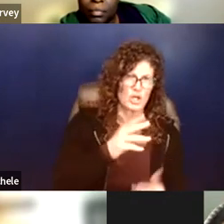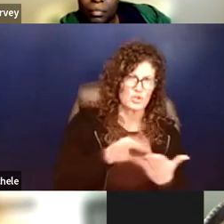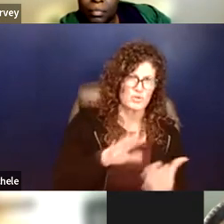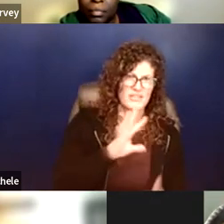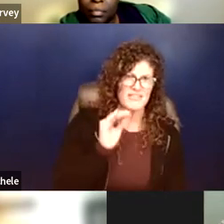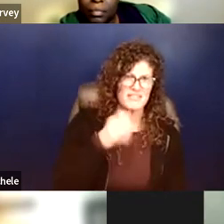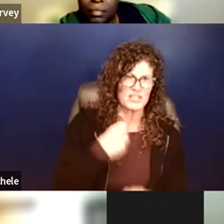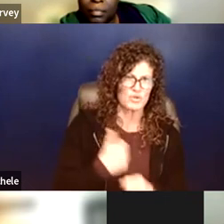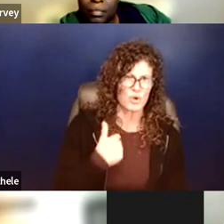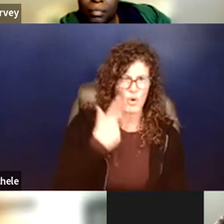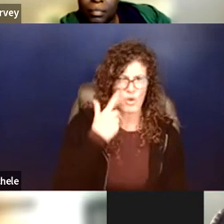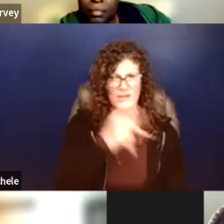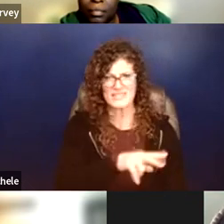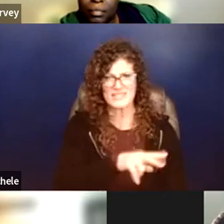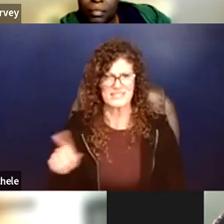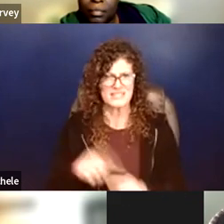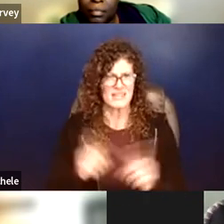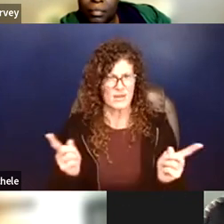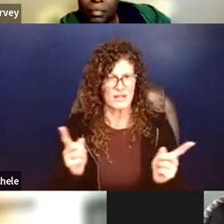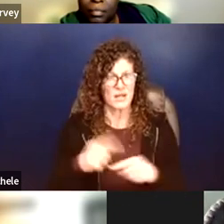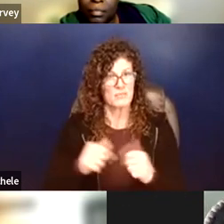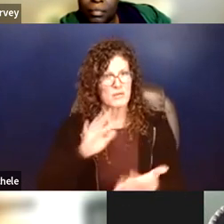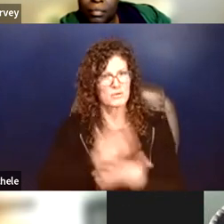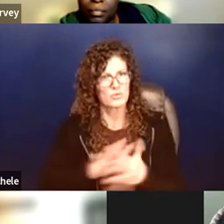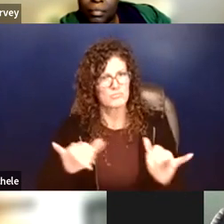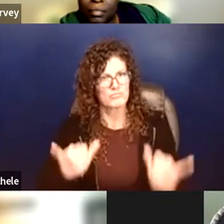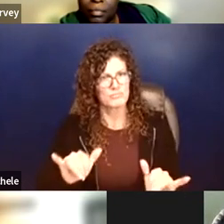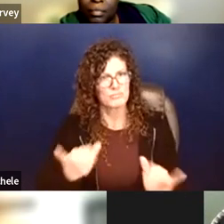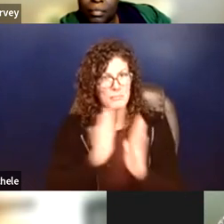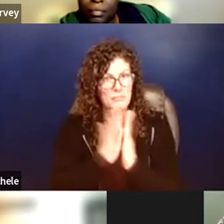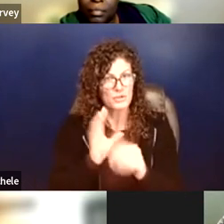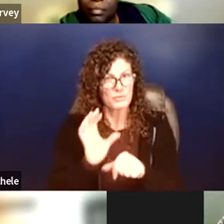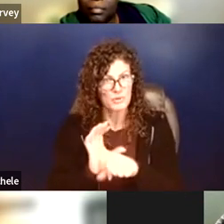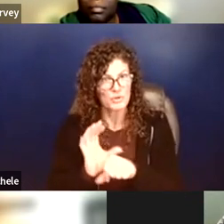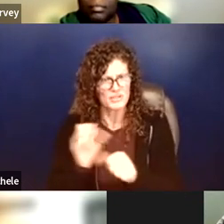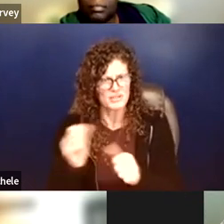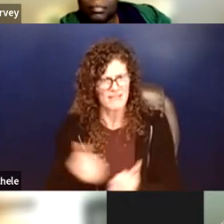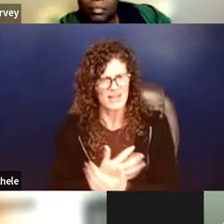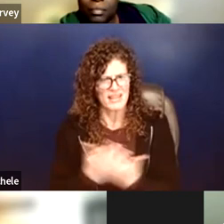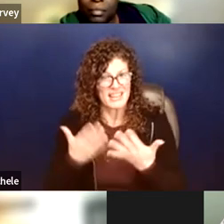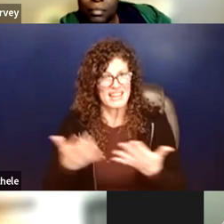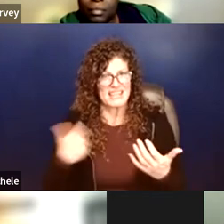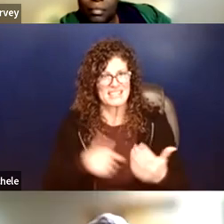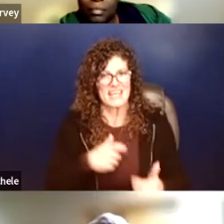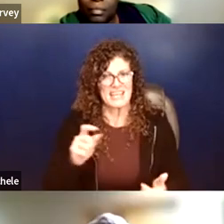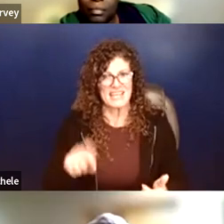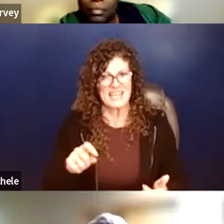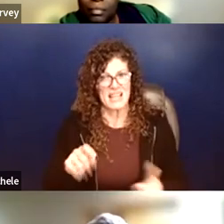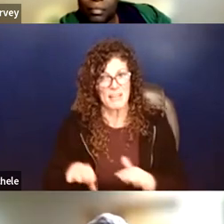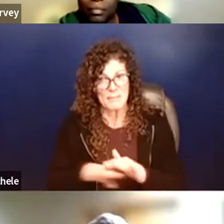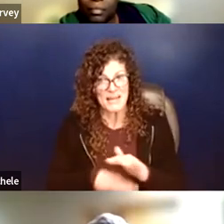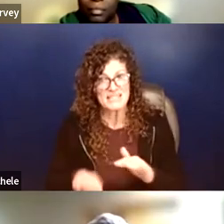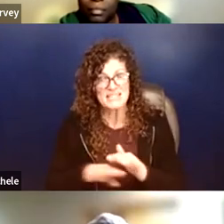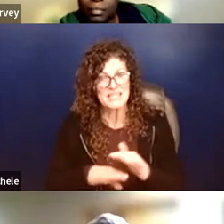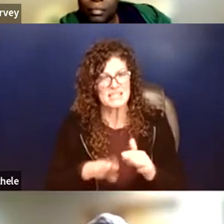they look completely different, and you'll look at the school and it'd be the same school. The books, the computers, I feel like, you know, the things, they need the basics right now